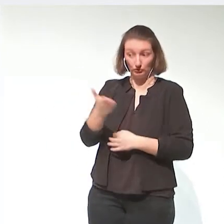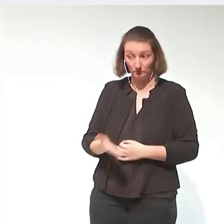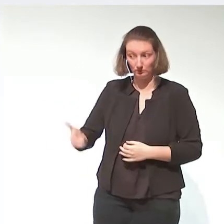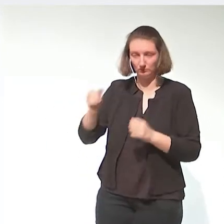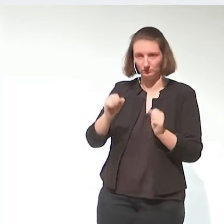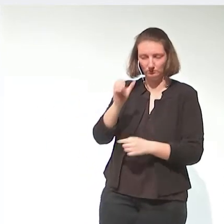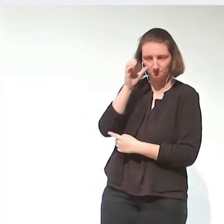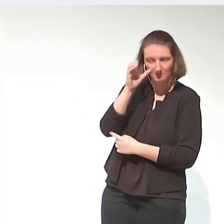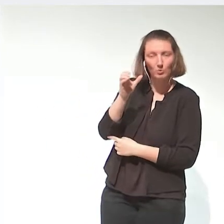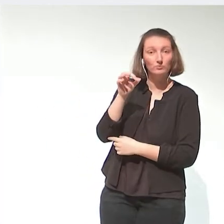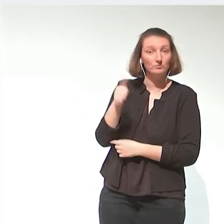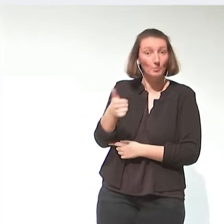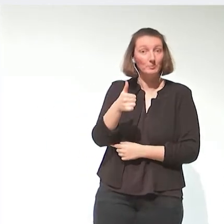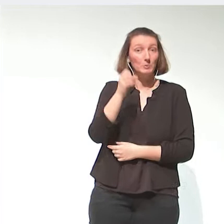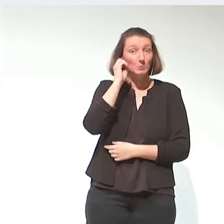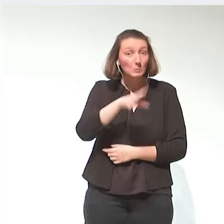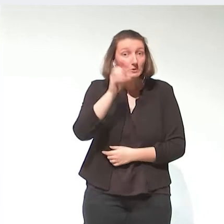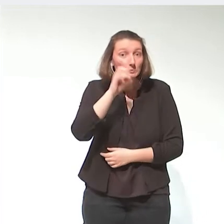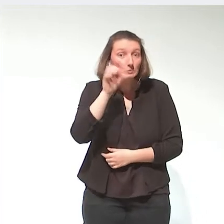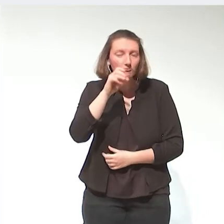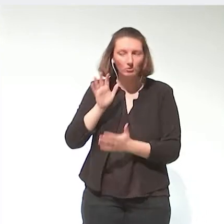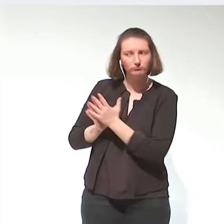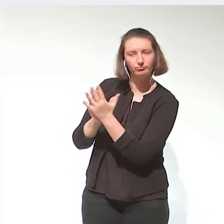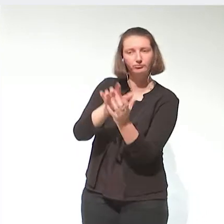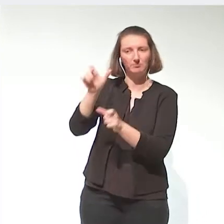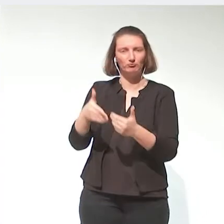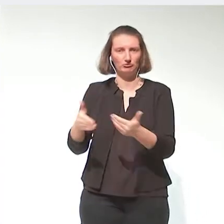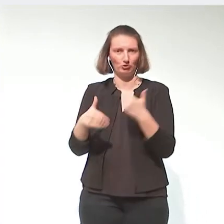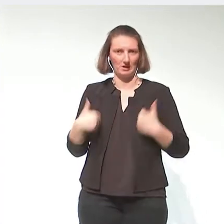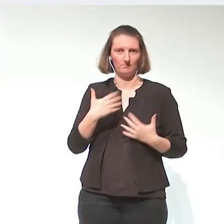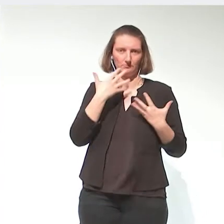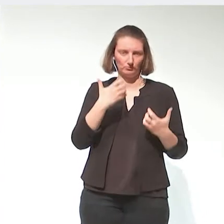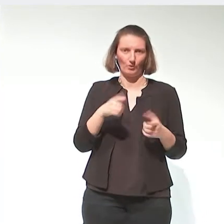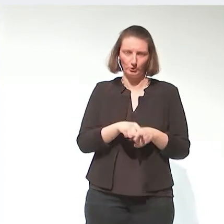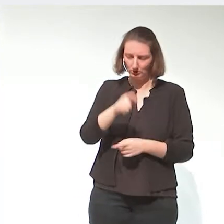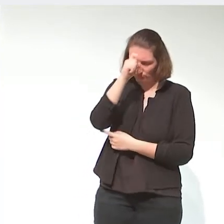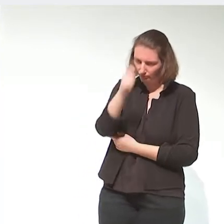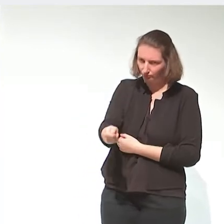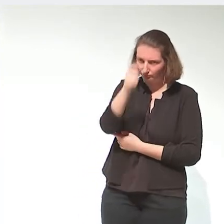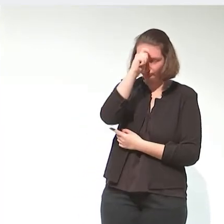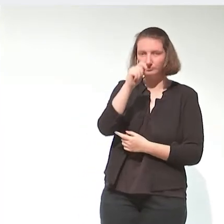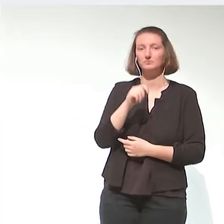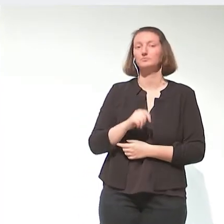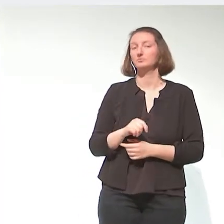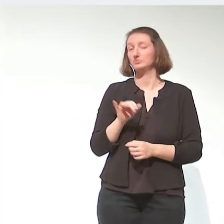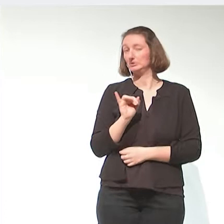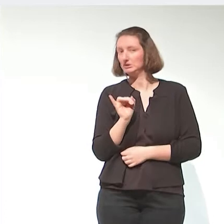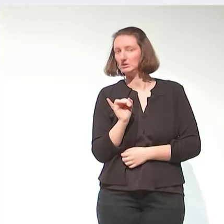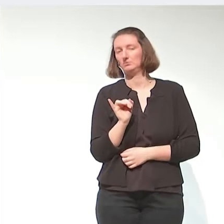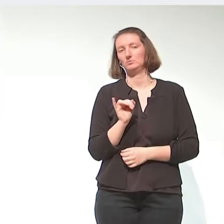fathers who are carers, I'd like to express my